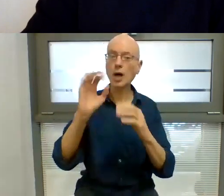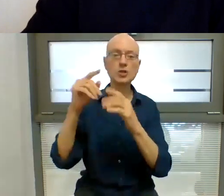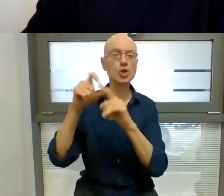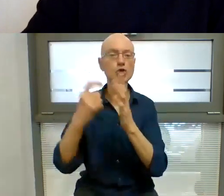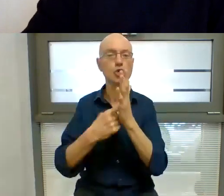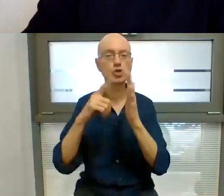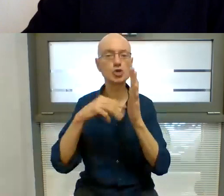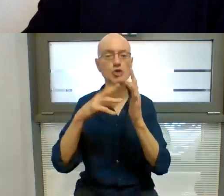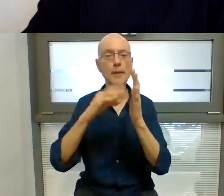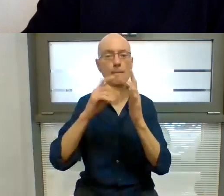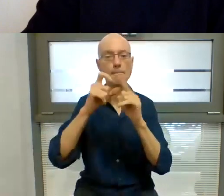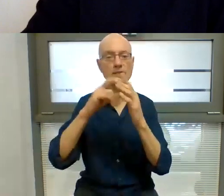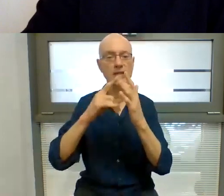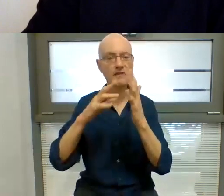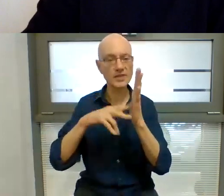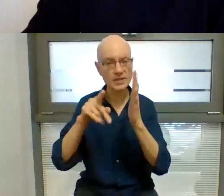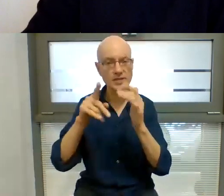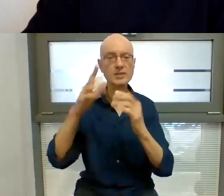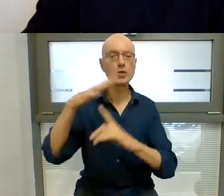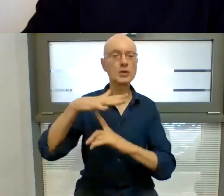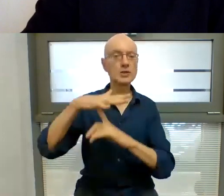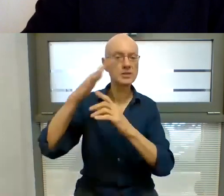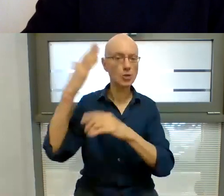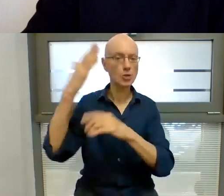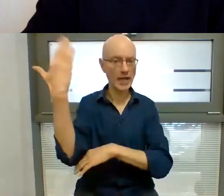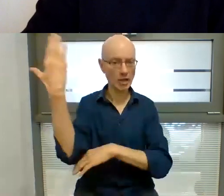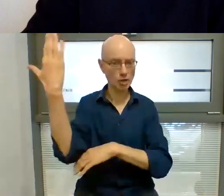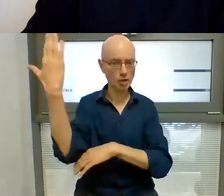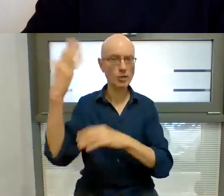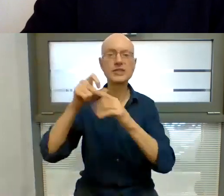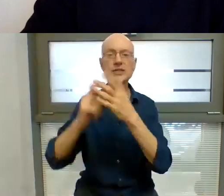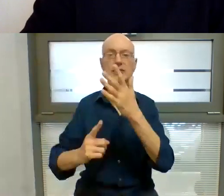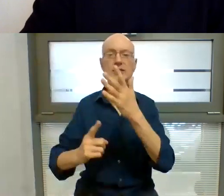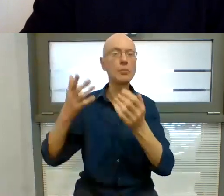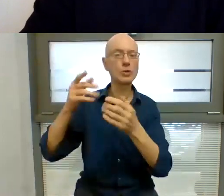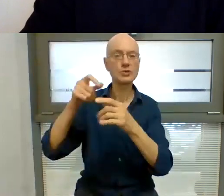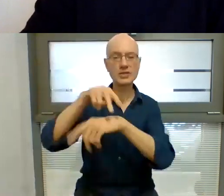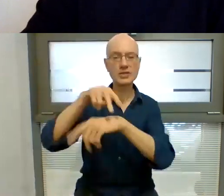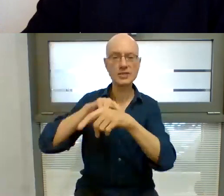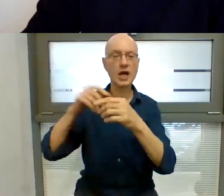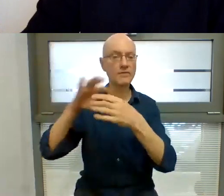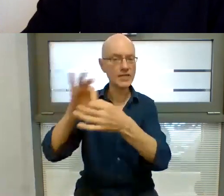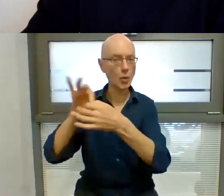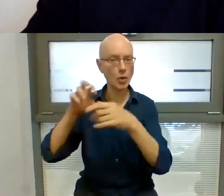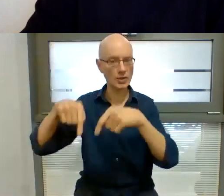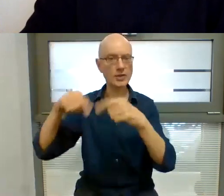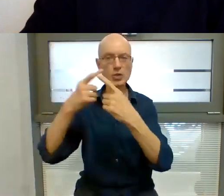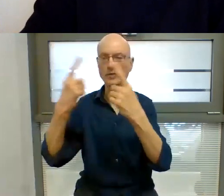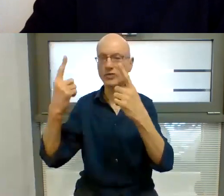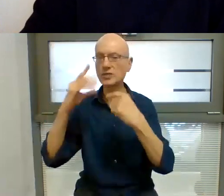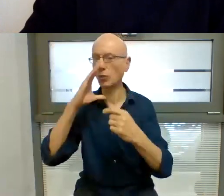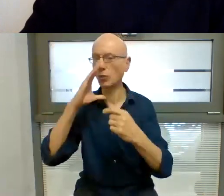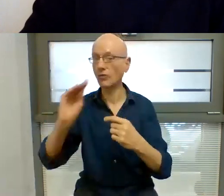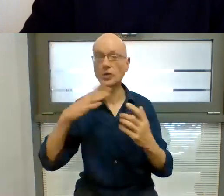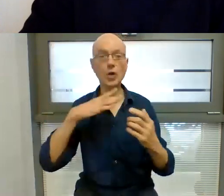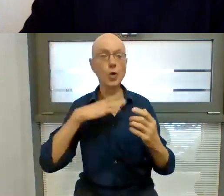in Screen-Based Design and Co-Chair of the Disabled Staff Network here at the University of Wolverhampton. If you have any questions for